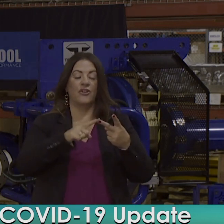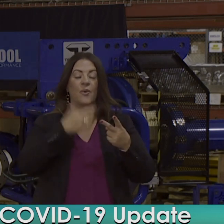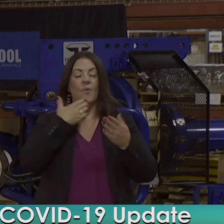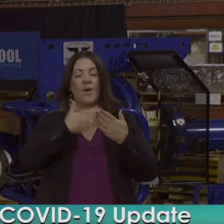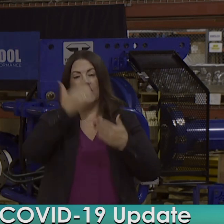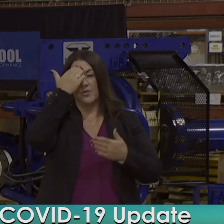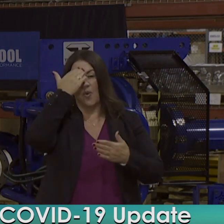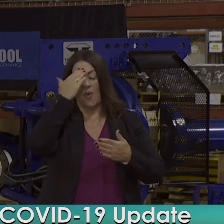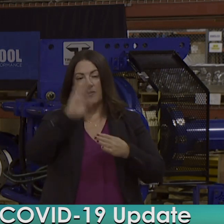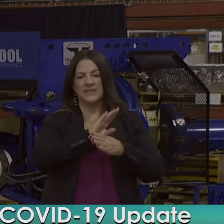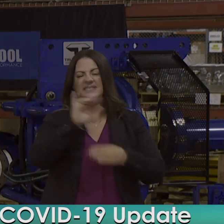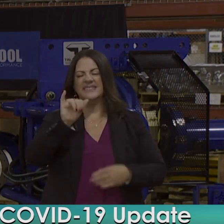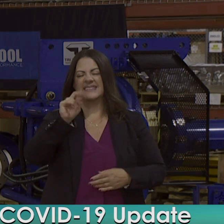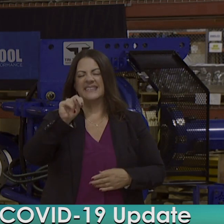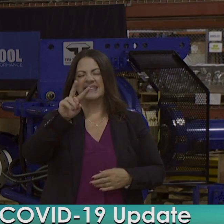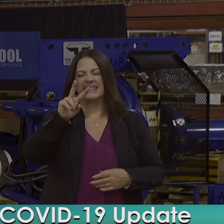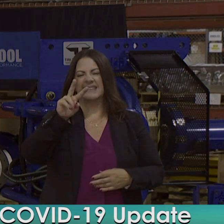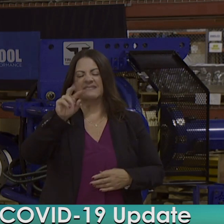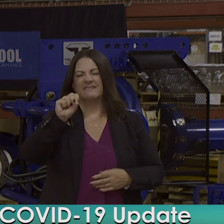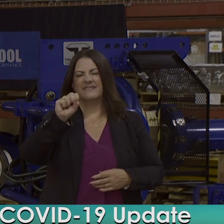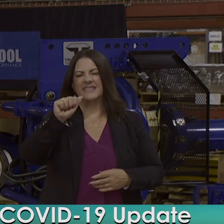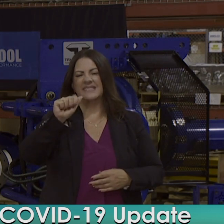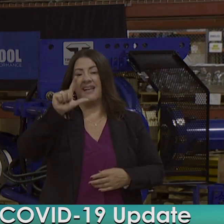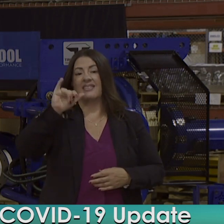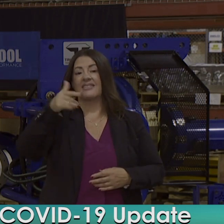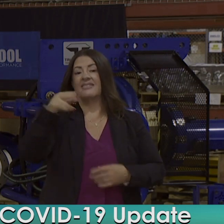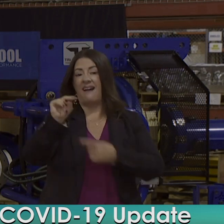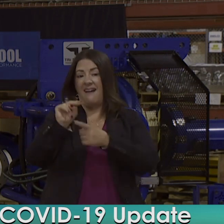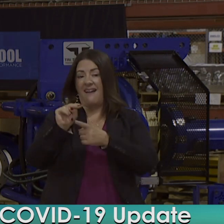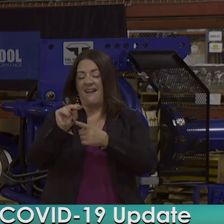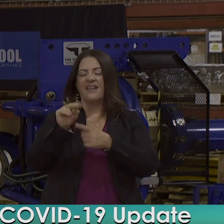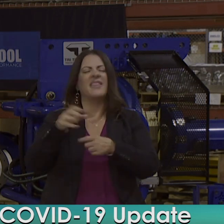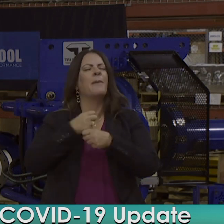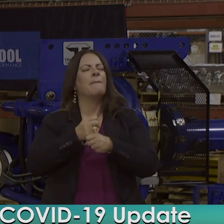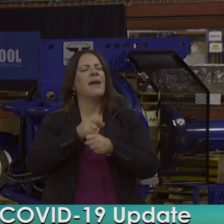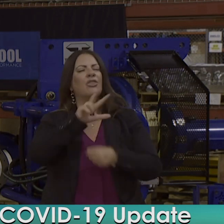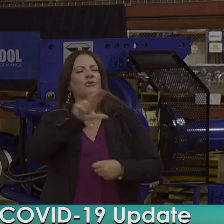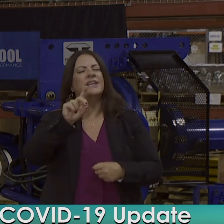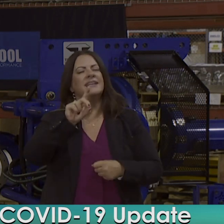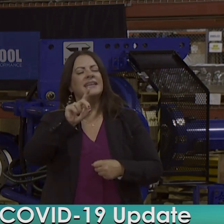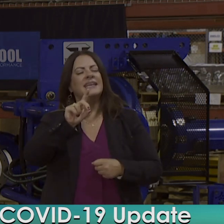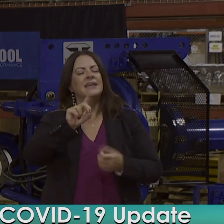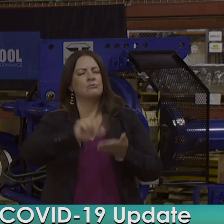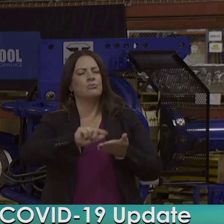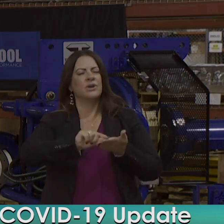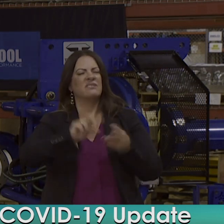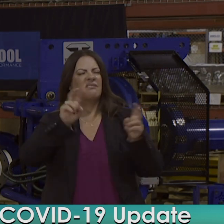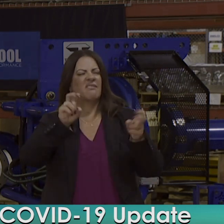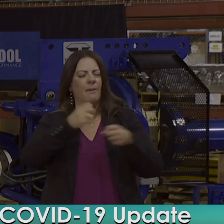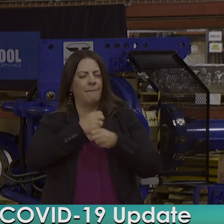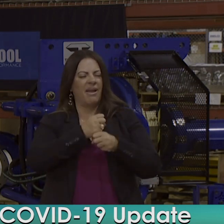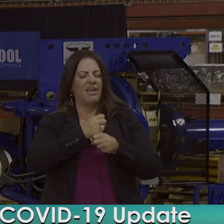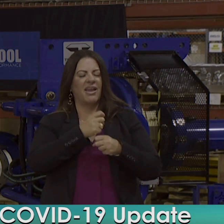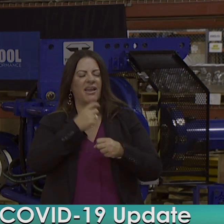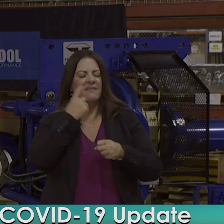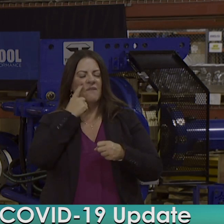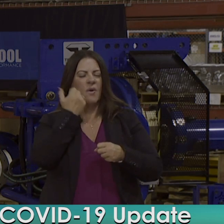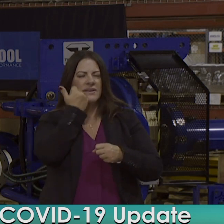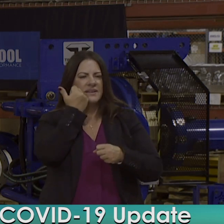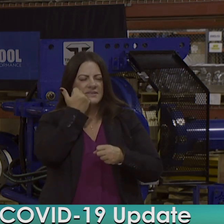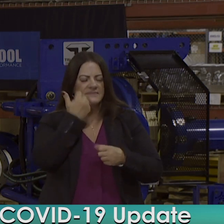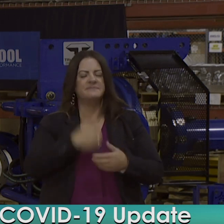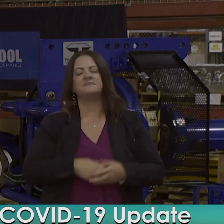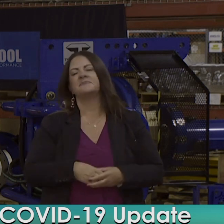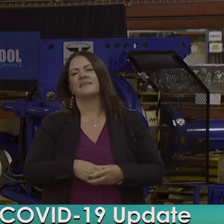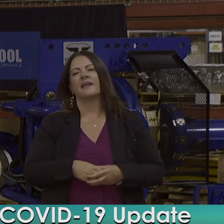known, Invisalign, that does a lot of 3D related printing related to dental needs.